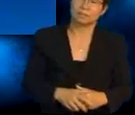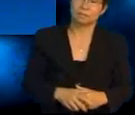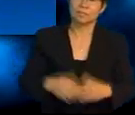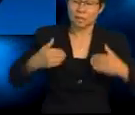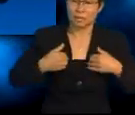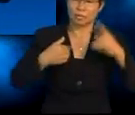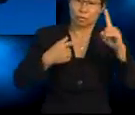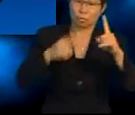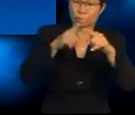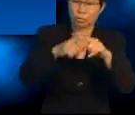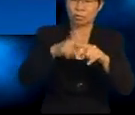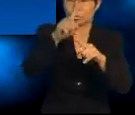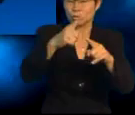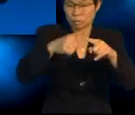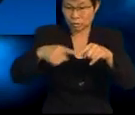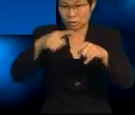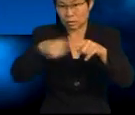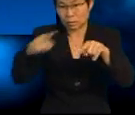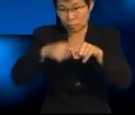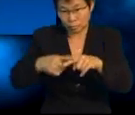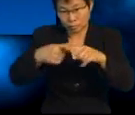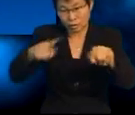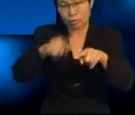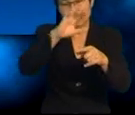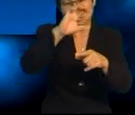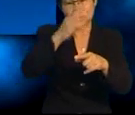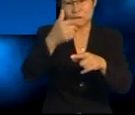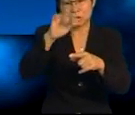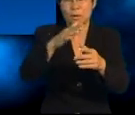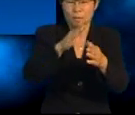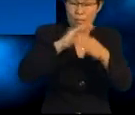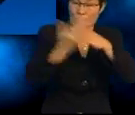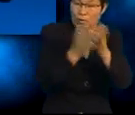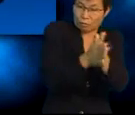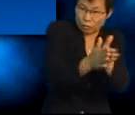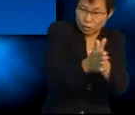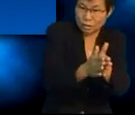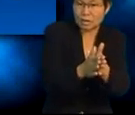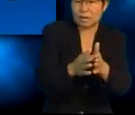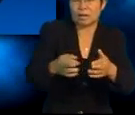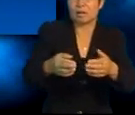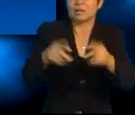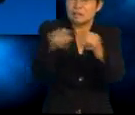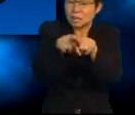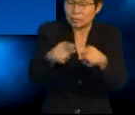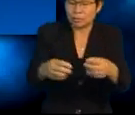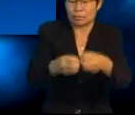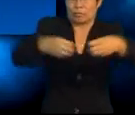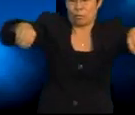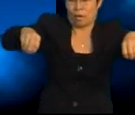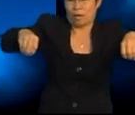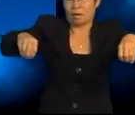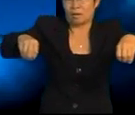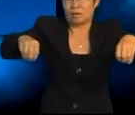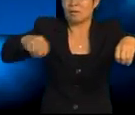There are two kinds of charges produced by friction. Like charges always repel each other, and